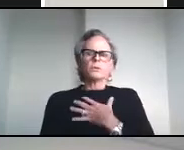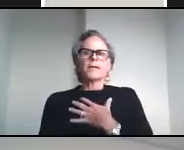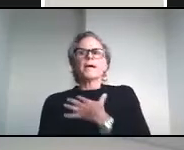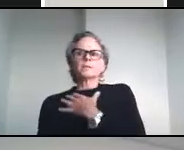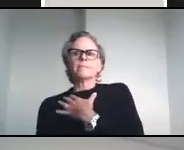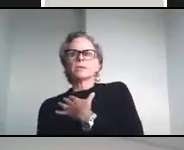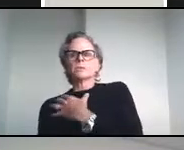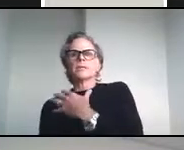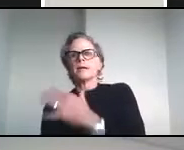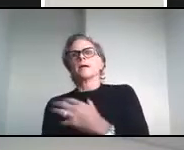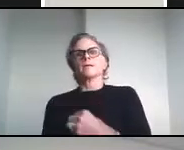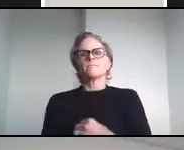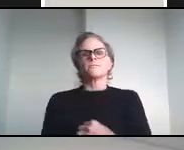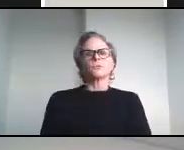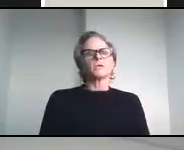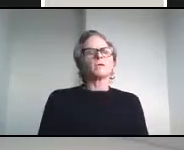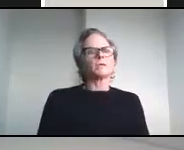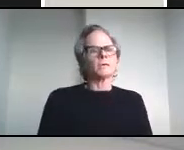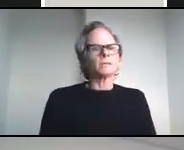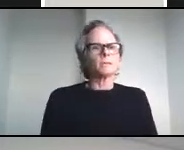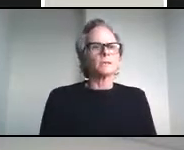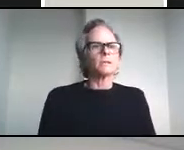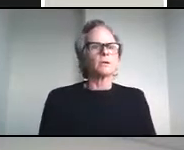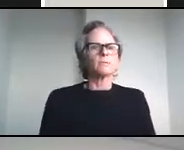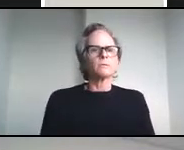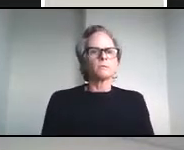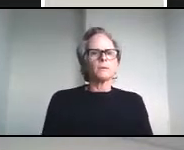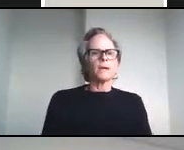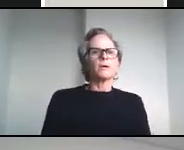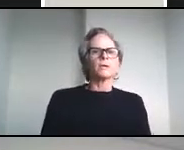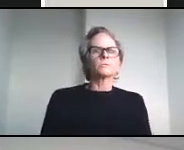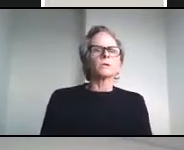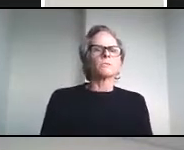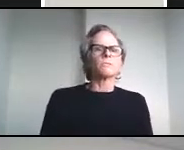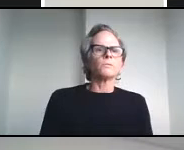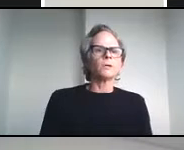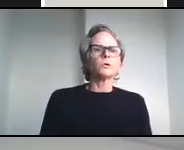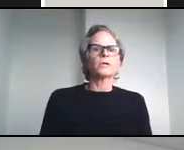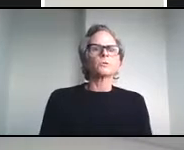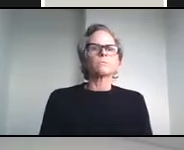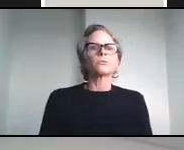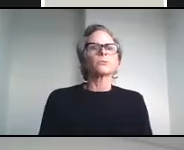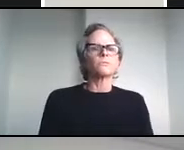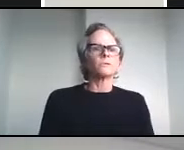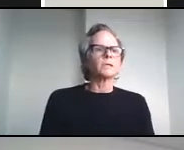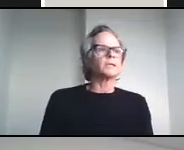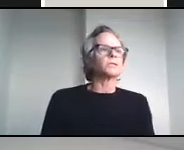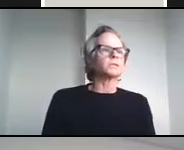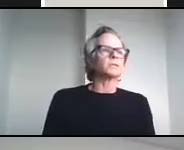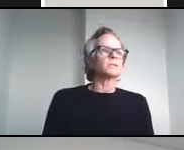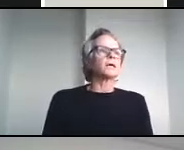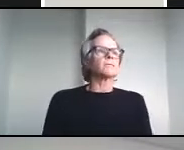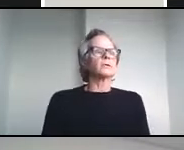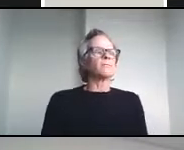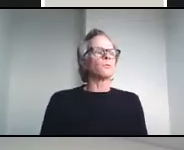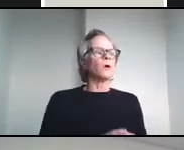So we are tasked. I'm going to just kind of highlight a few key things that I think are areas where we are looking to improve the conditions